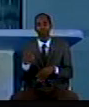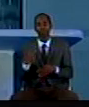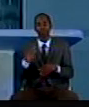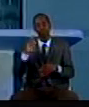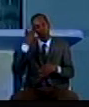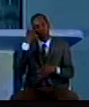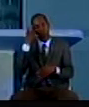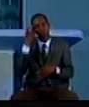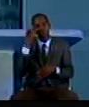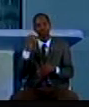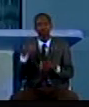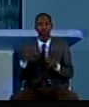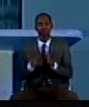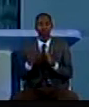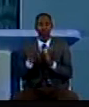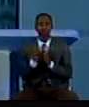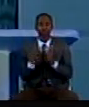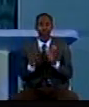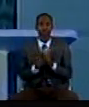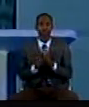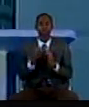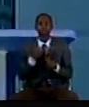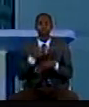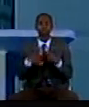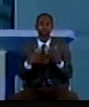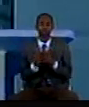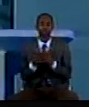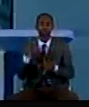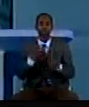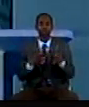Taraba State, and the good people of Taraba State,